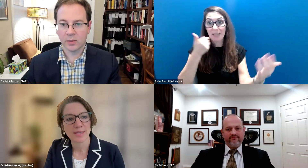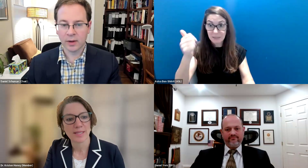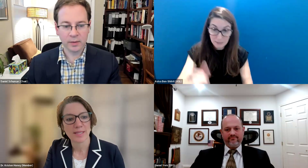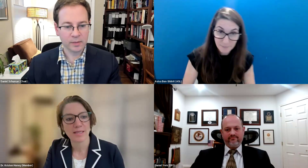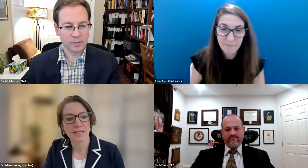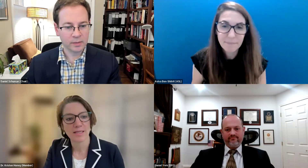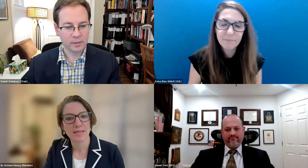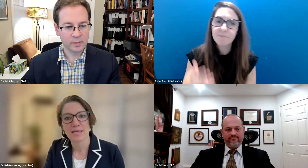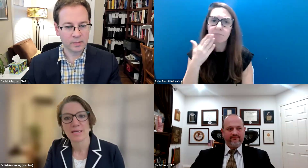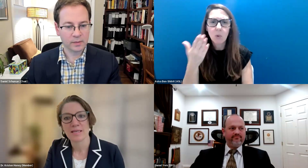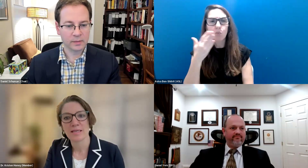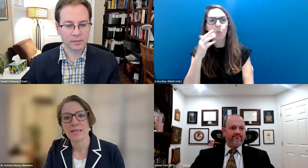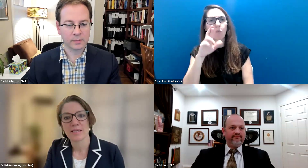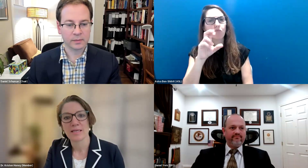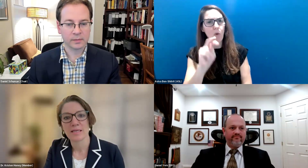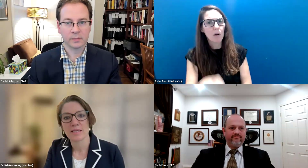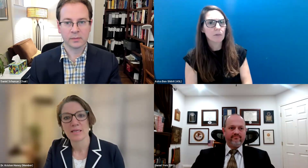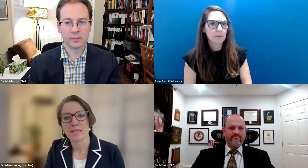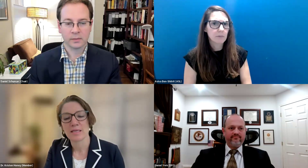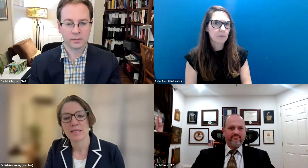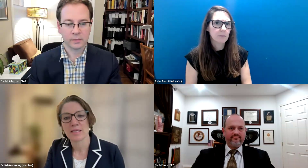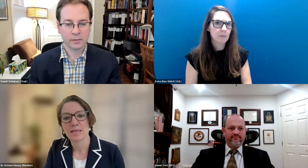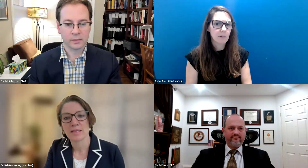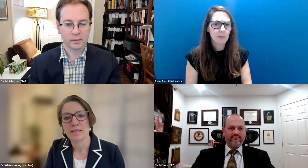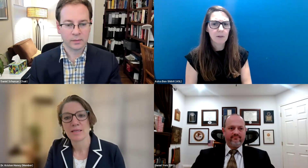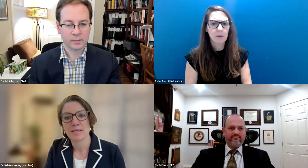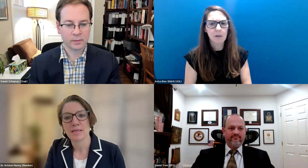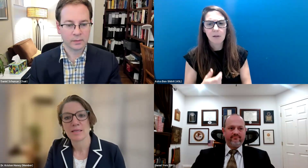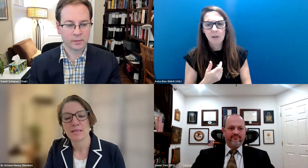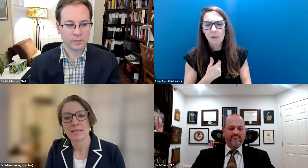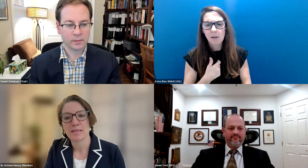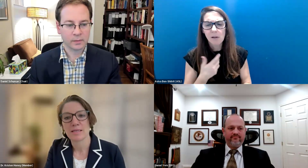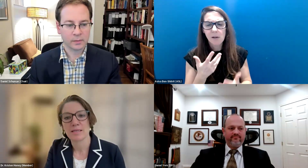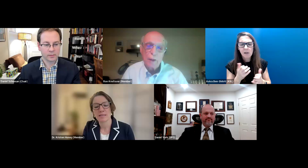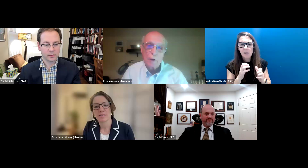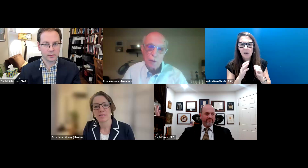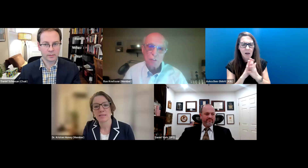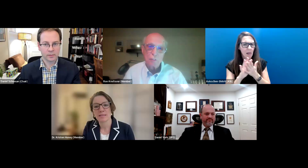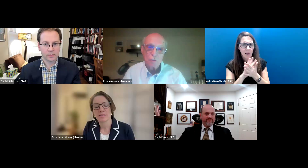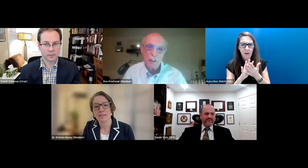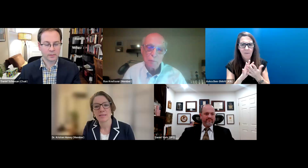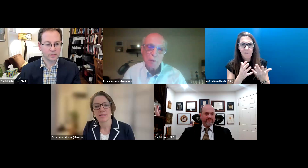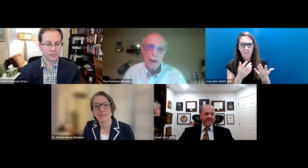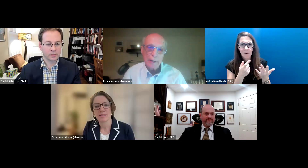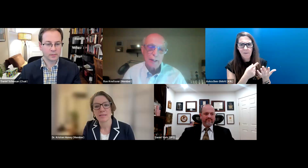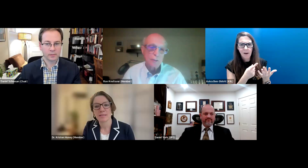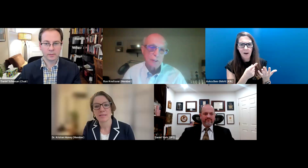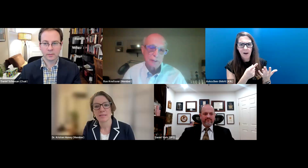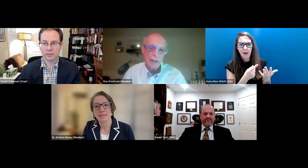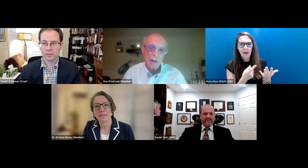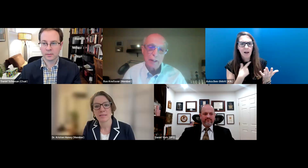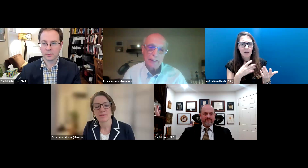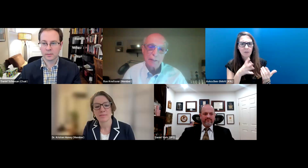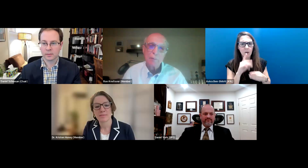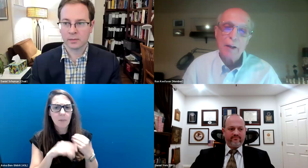Thank you, Ron. I just wanted to indicate I agree wholeheartedly with Kristen's ideas